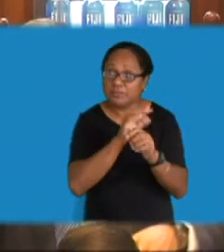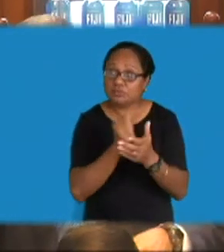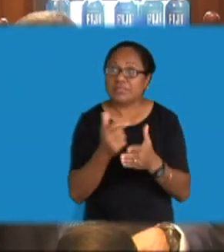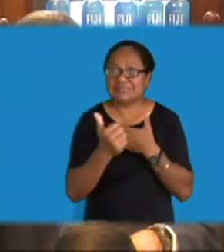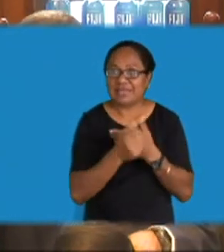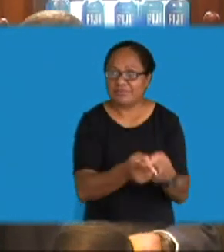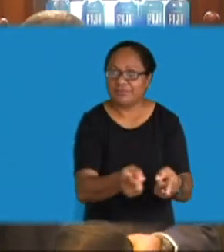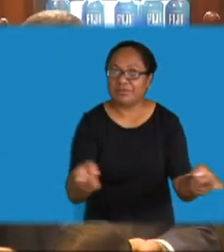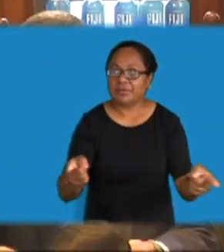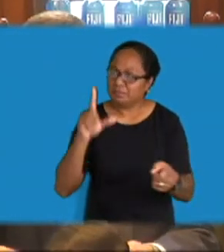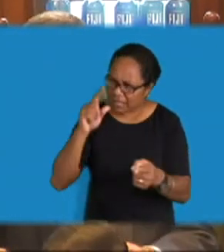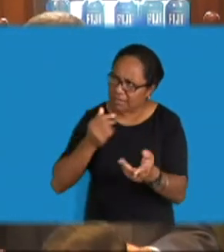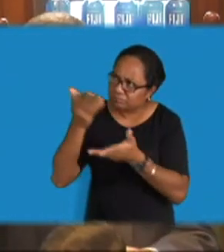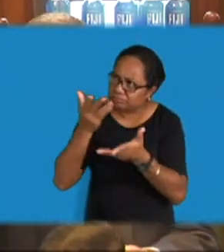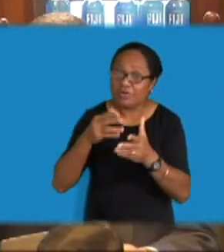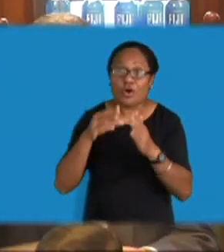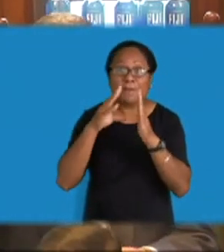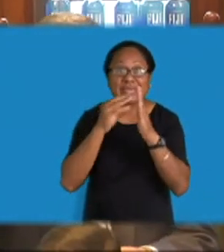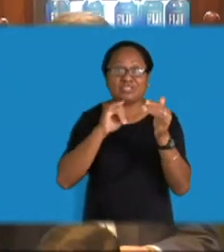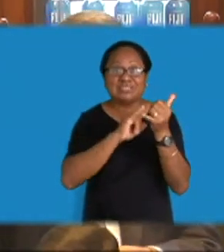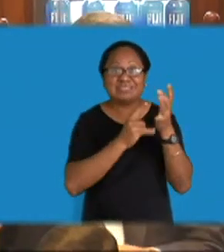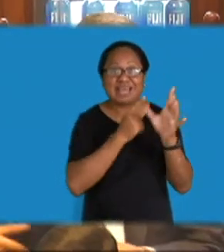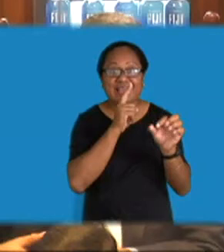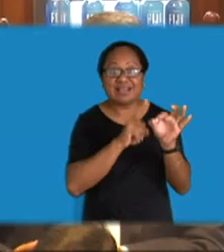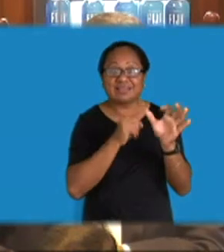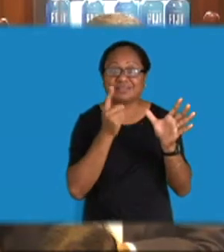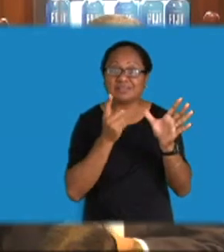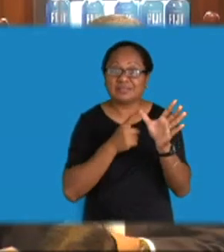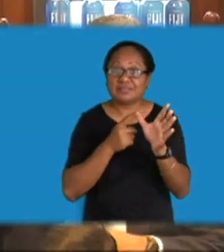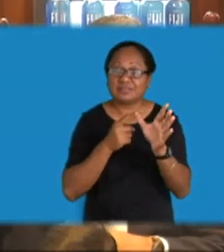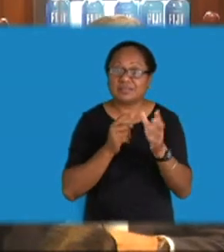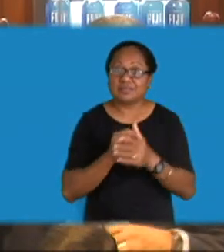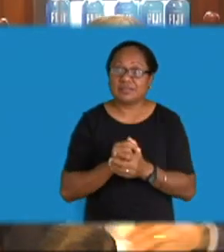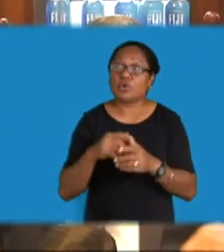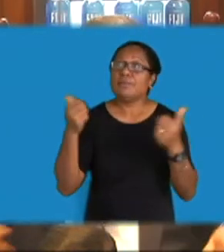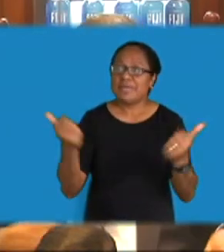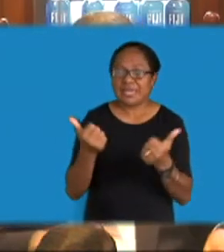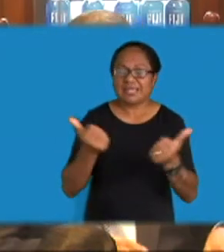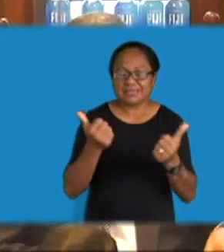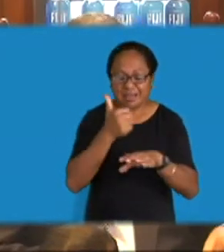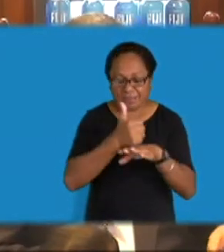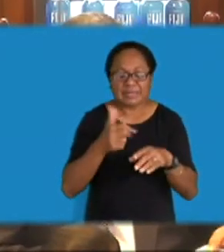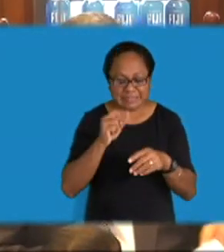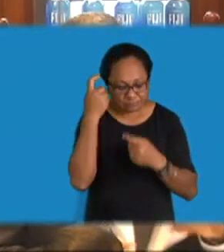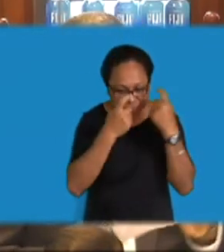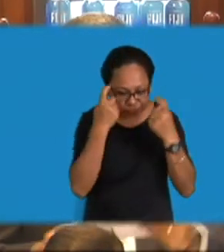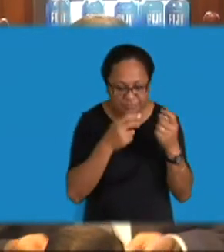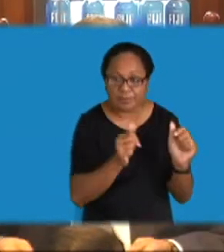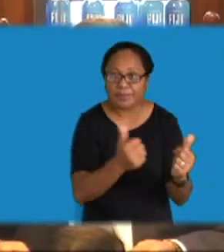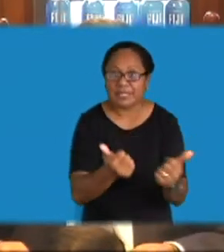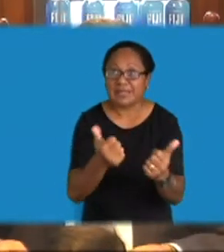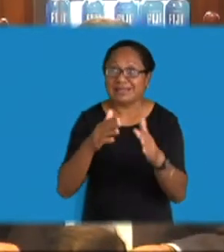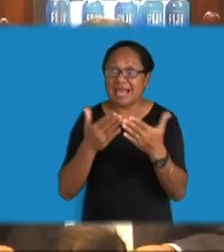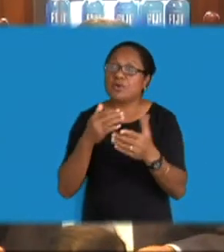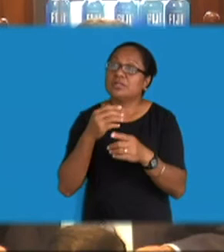have eventuated in the case of PNG saga. Madam Speaker, there are many other areas of concern that government has to look out for. Now we will chair the